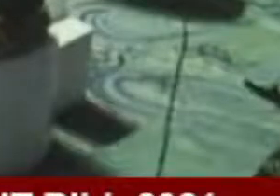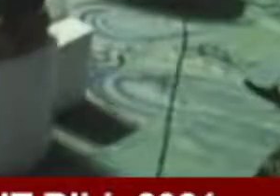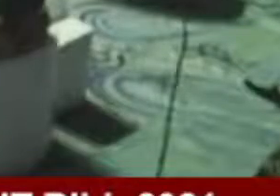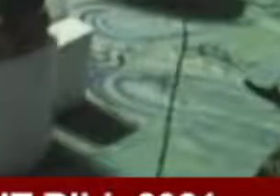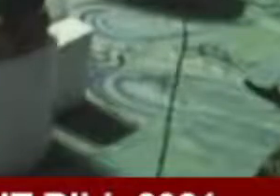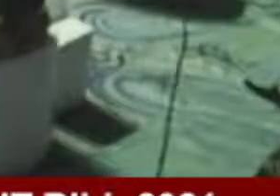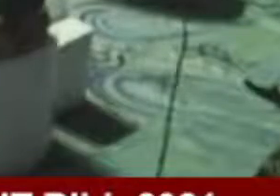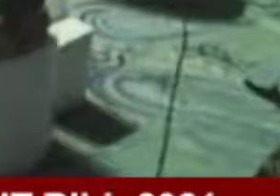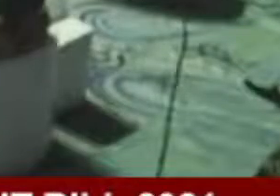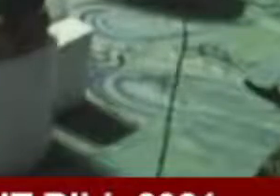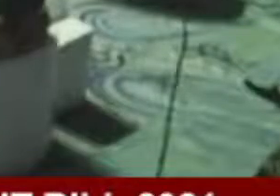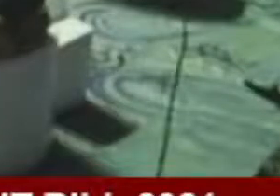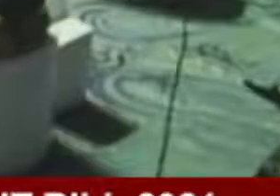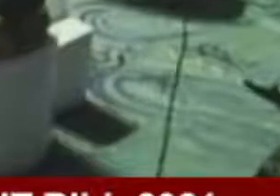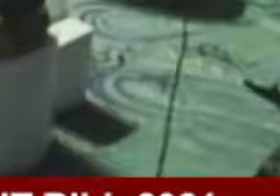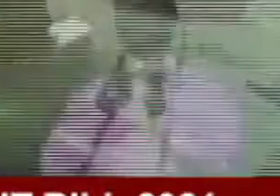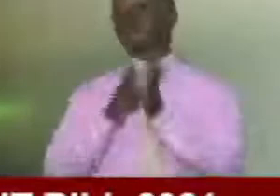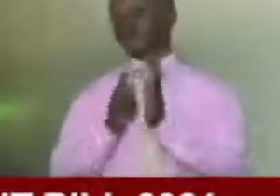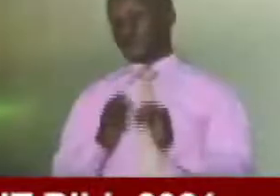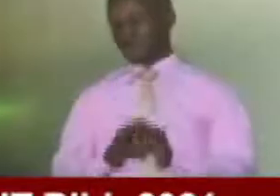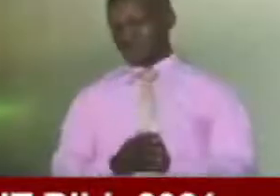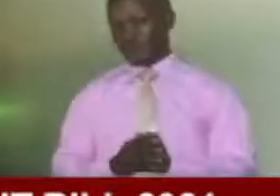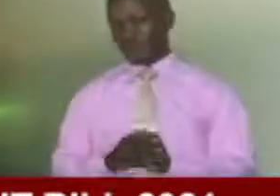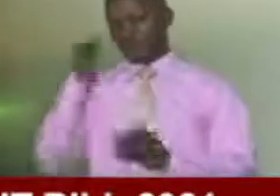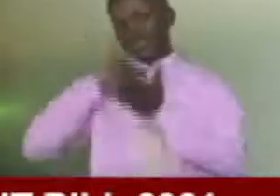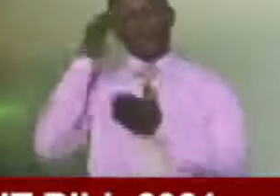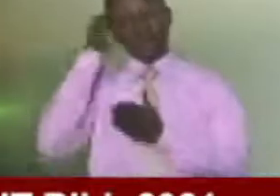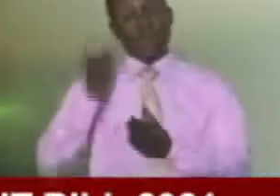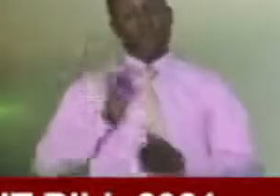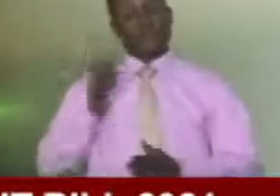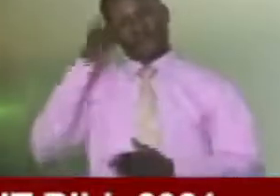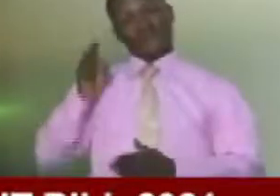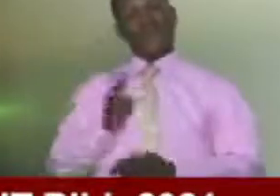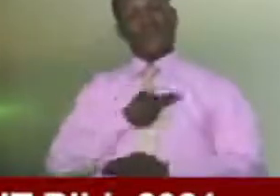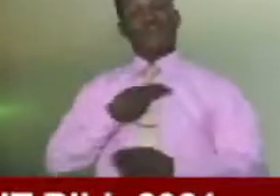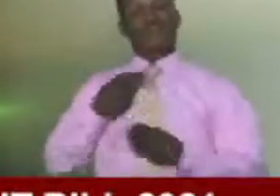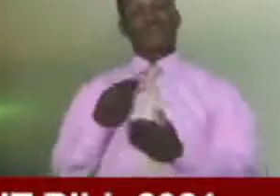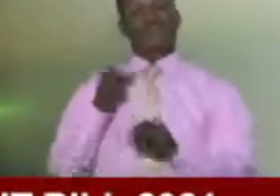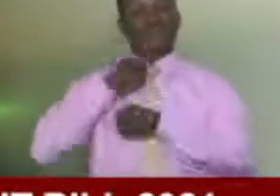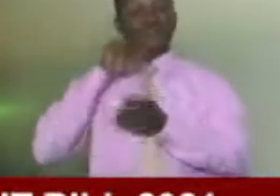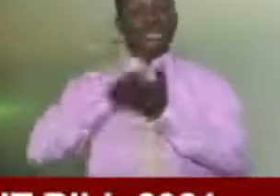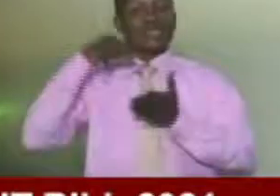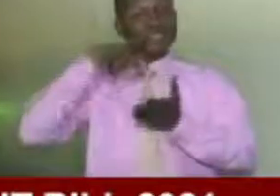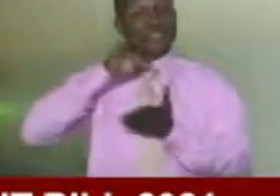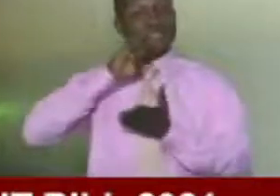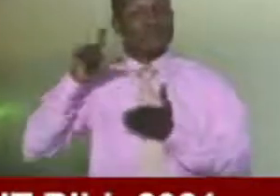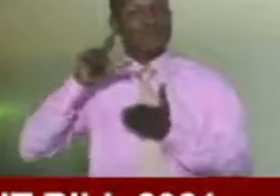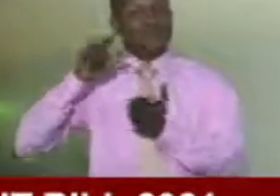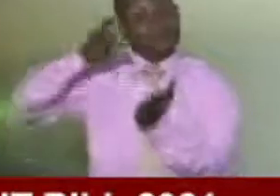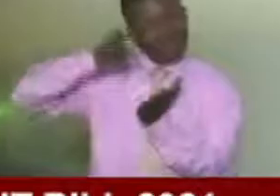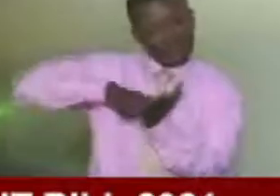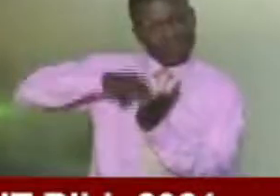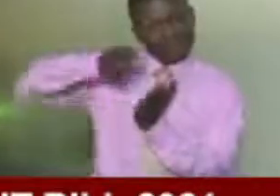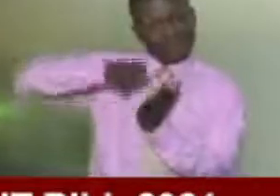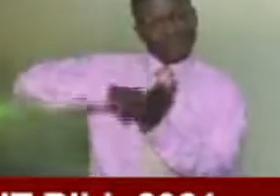implication. And that is why for us, getting this bill signed will give further hope to the